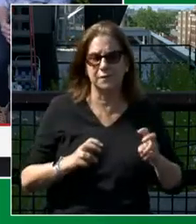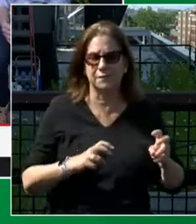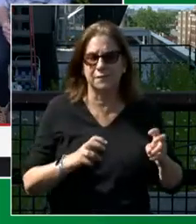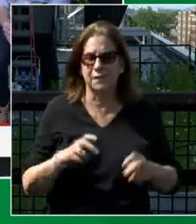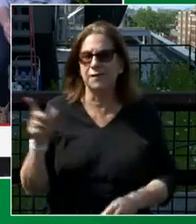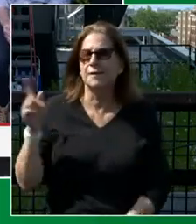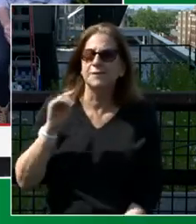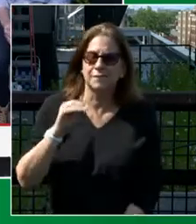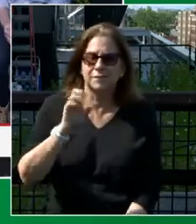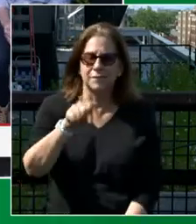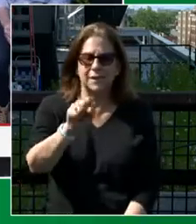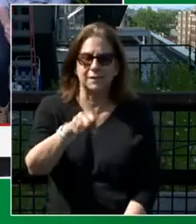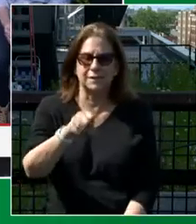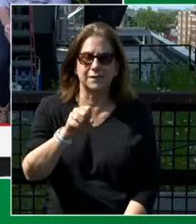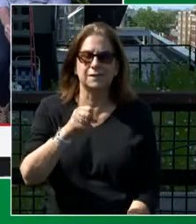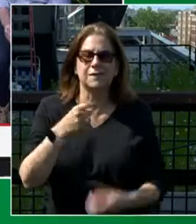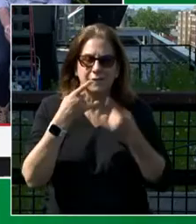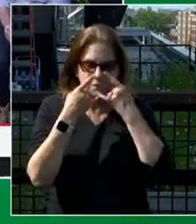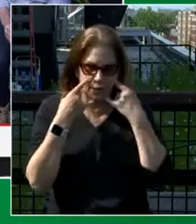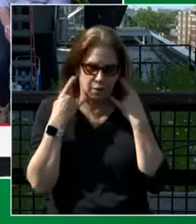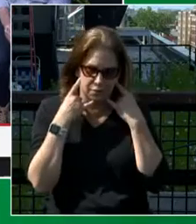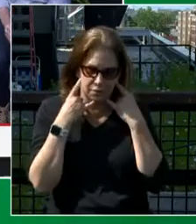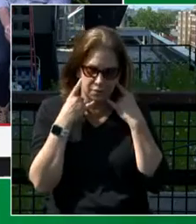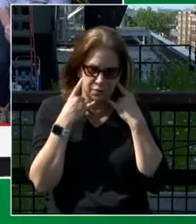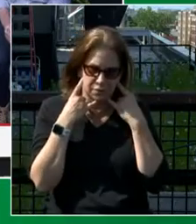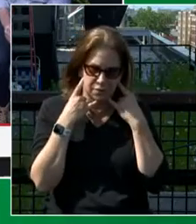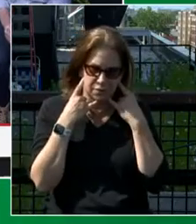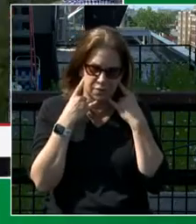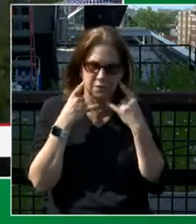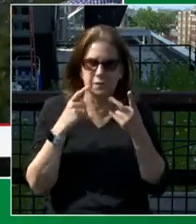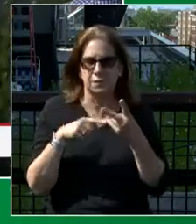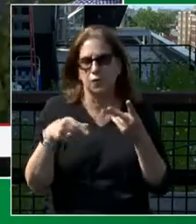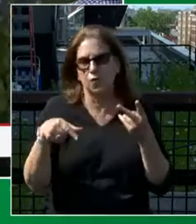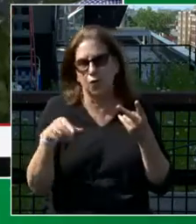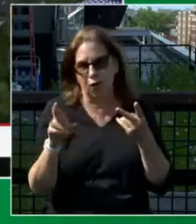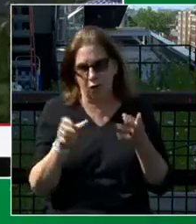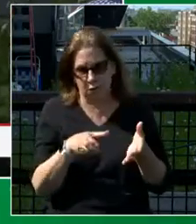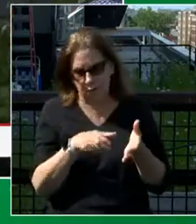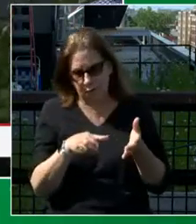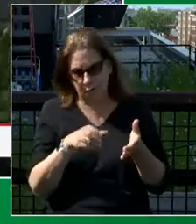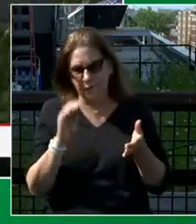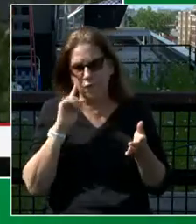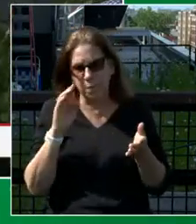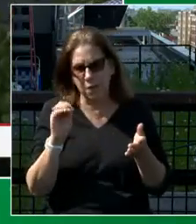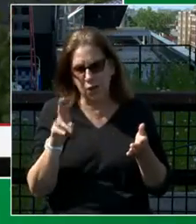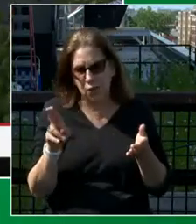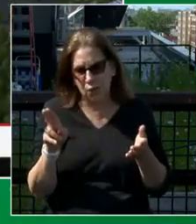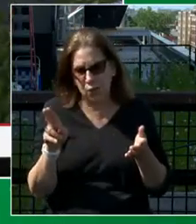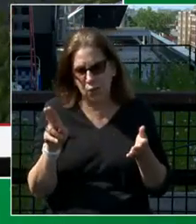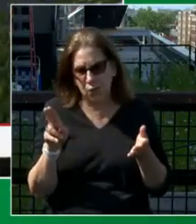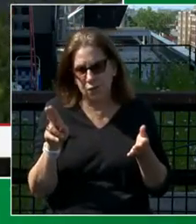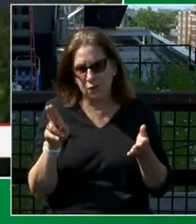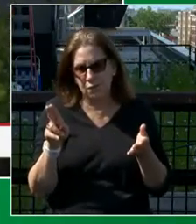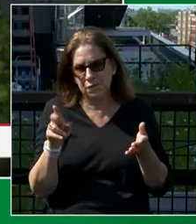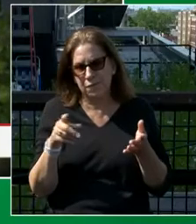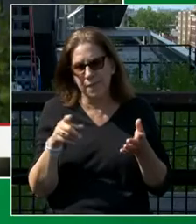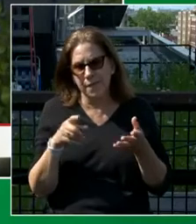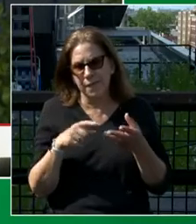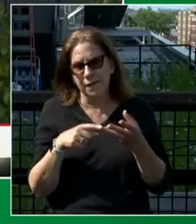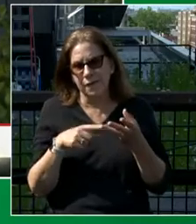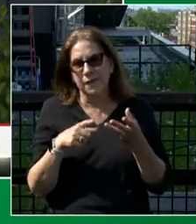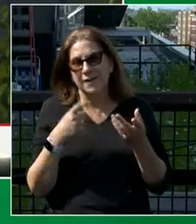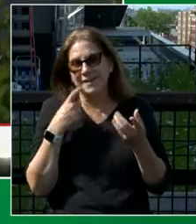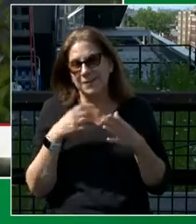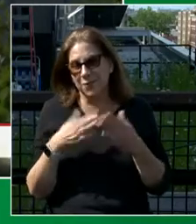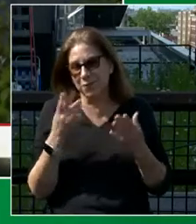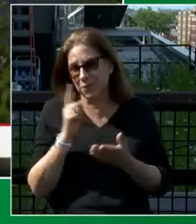still, just a week in to the loosening of the restrictions. So it's been interesting, to say the least. Obviously, downtown is